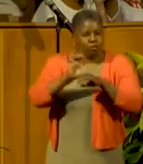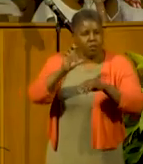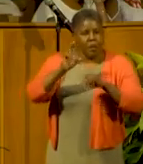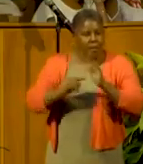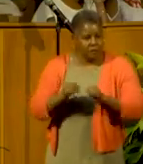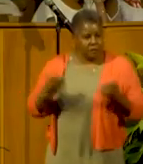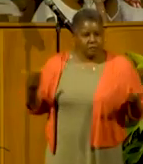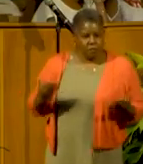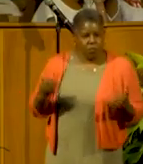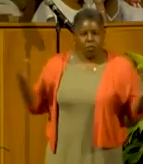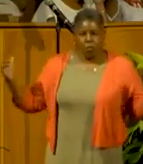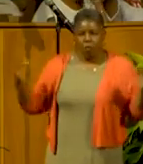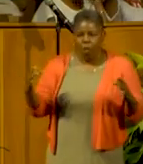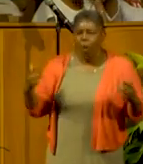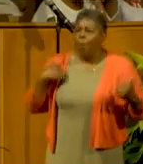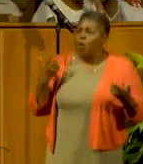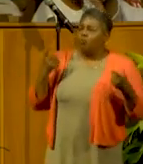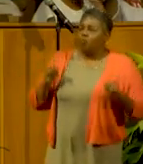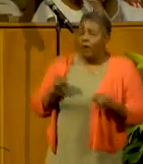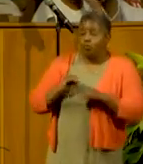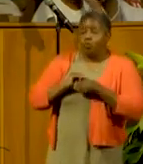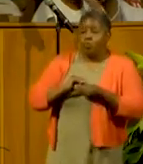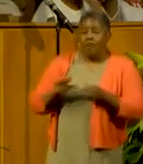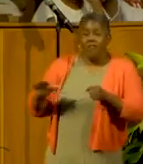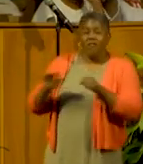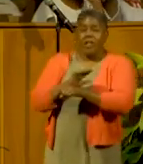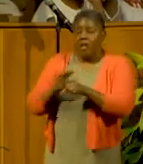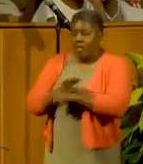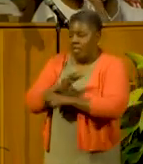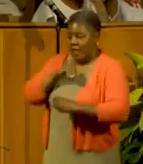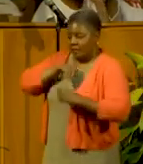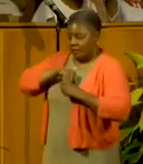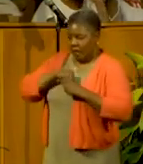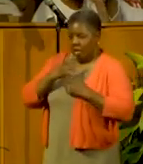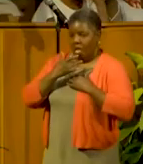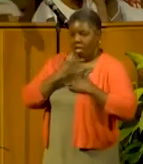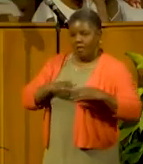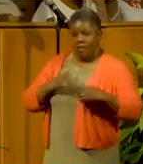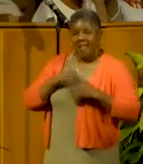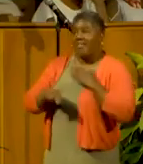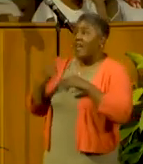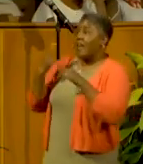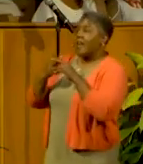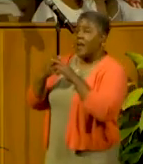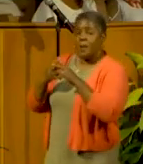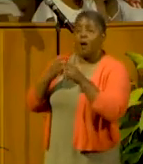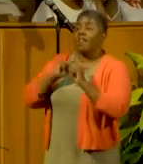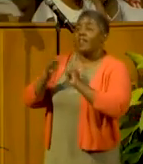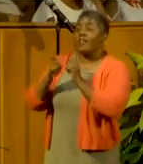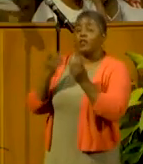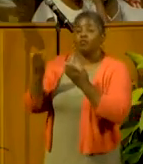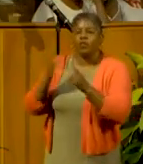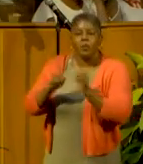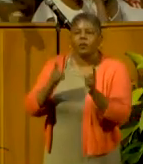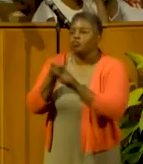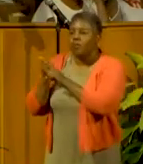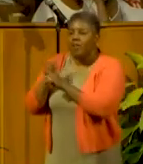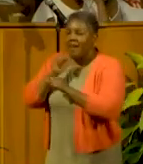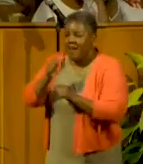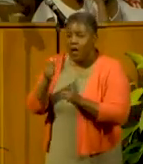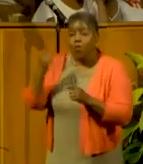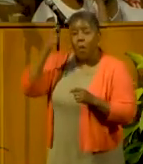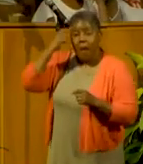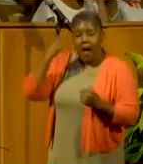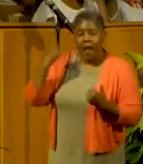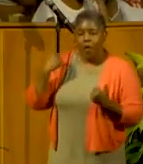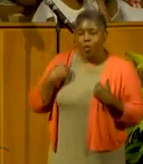sanctuary are trying to fill an internal void in the name of rendering service, but you are doing your mind